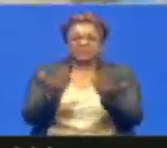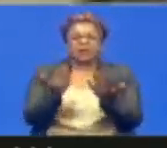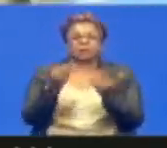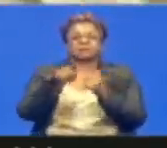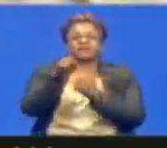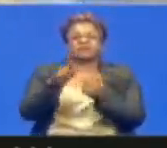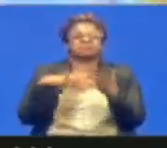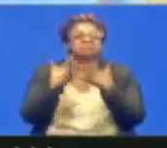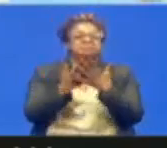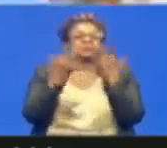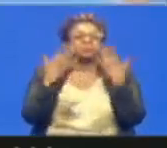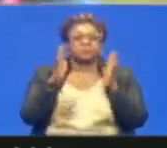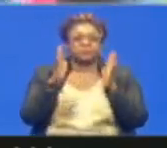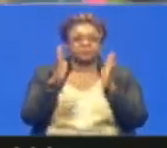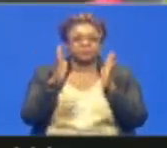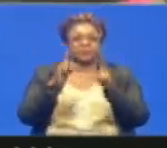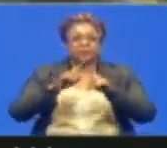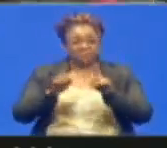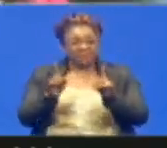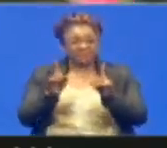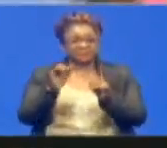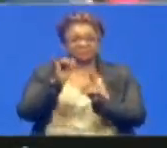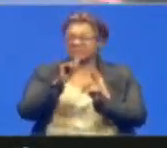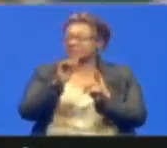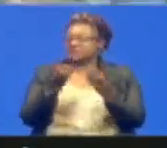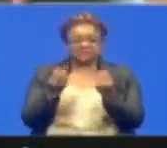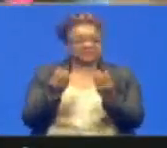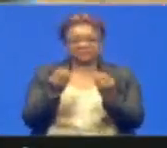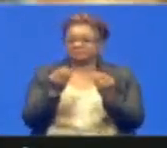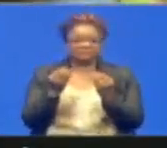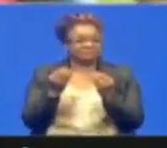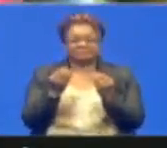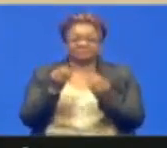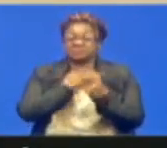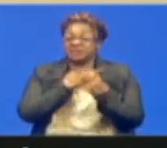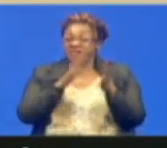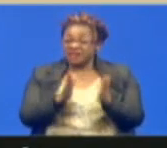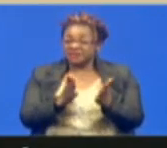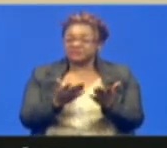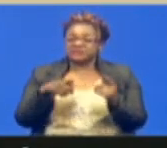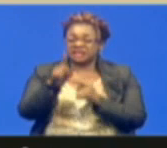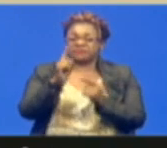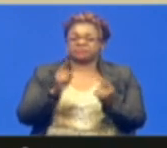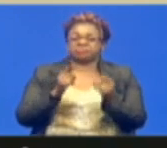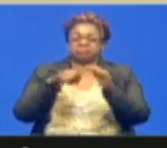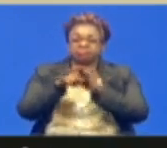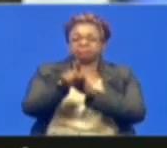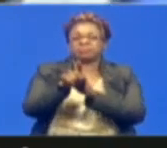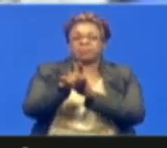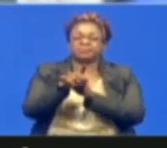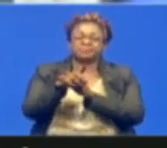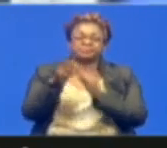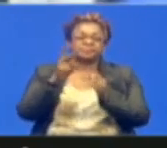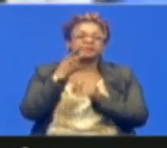custody. But it wasn't an easy arrest. The governor had presented himself to the detectives at Kapsabet, hoping